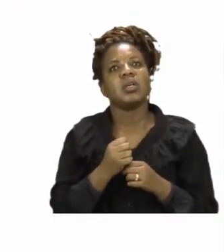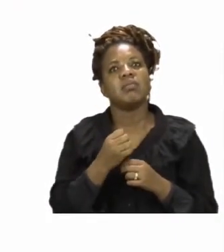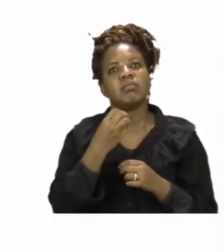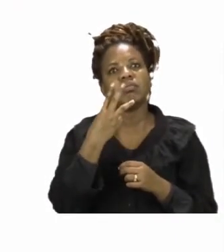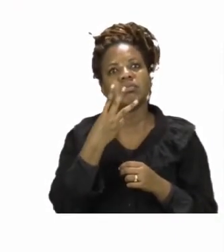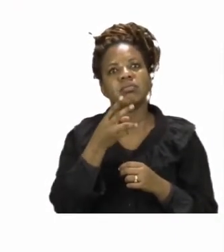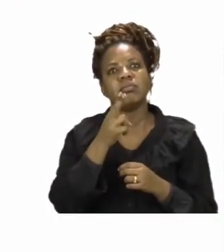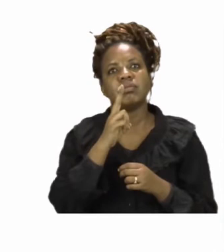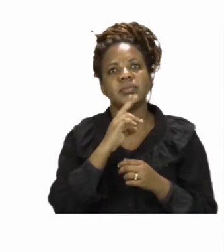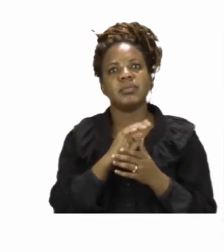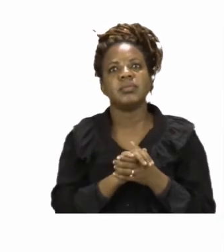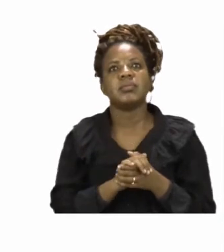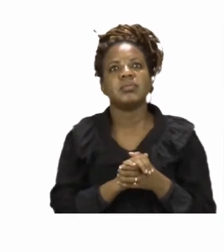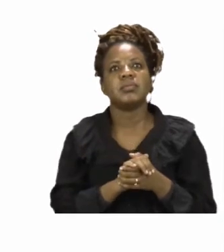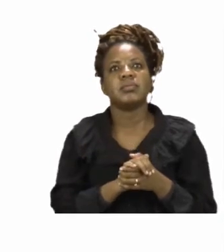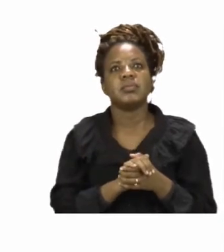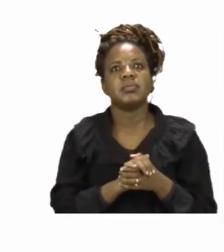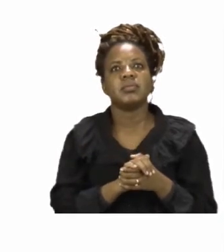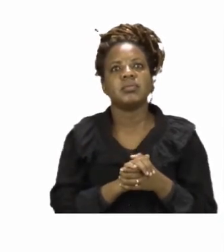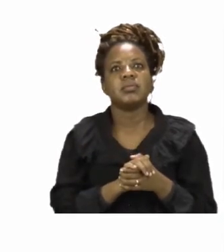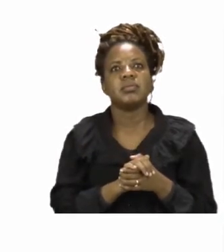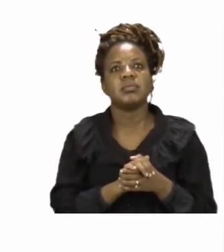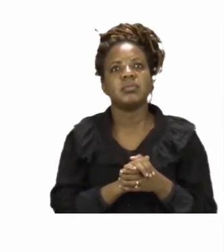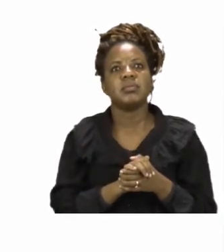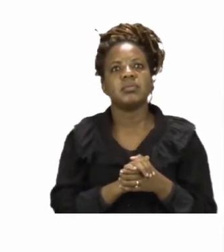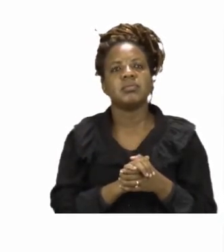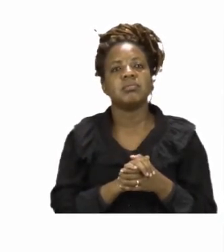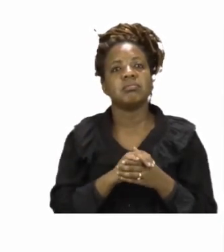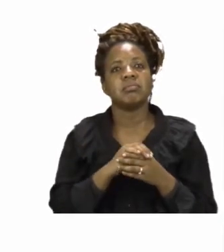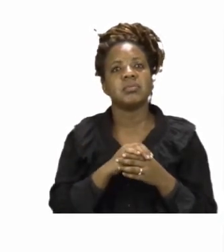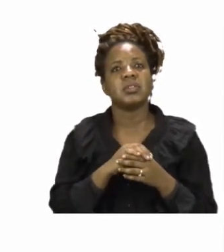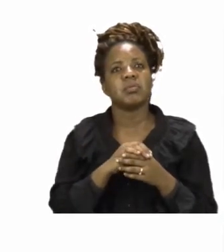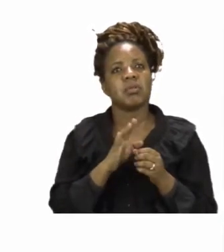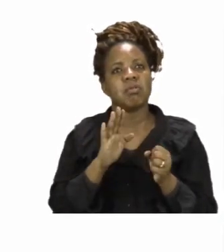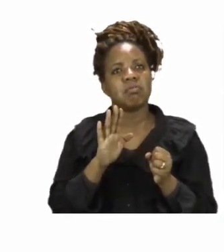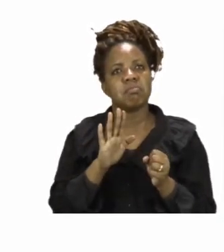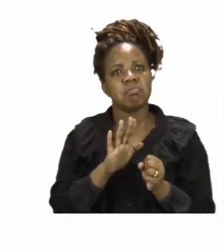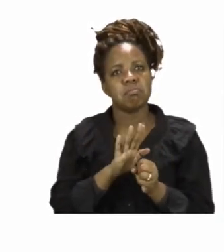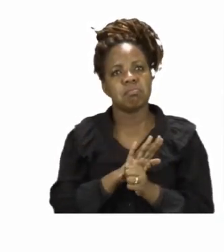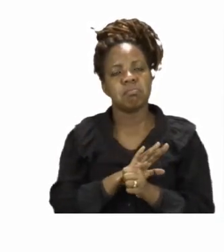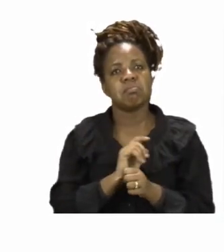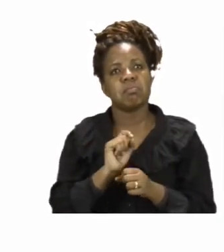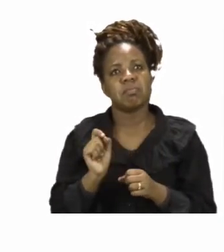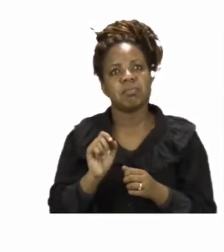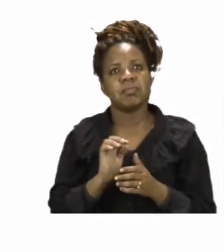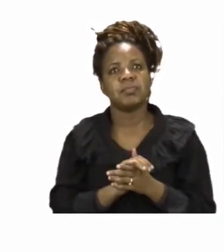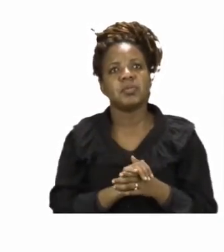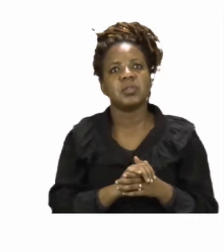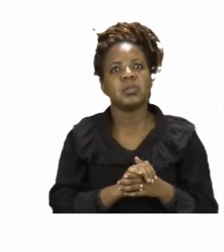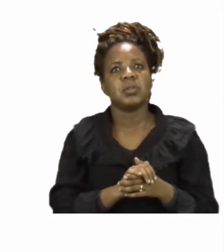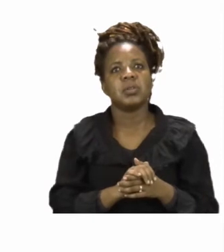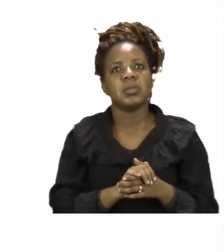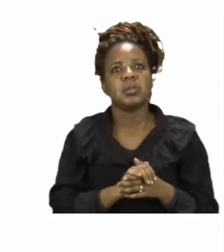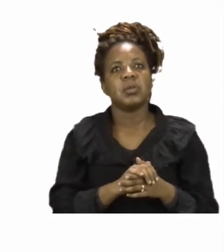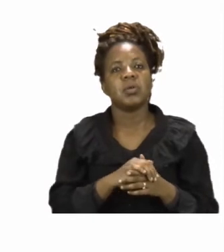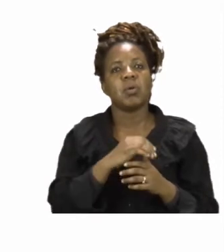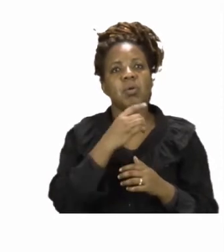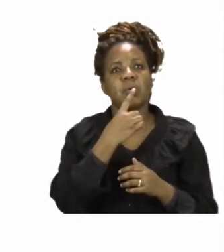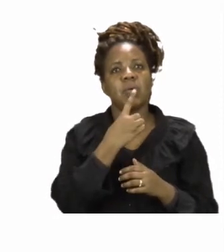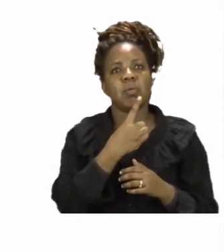Now it says complete. It is saying 1 liter is equal to